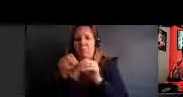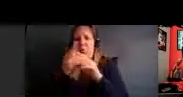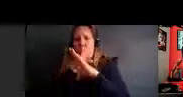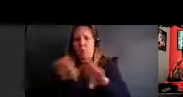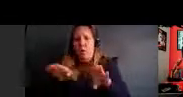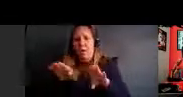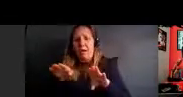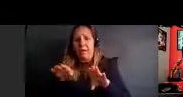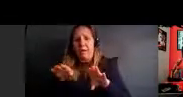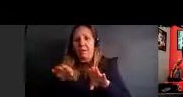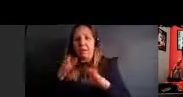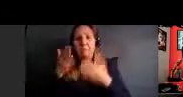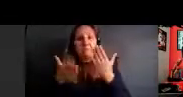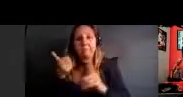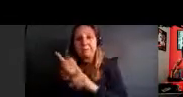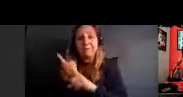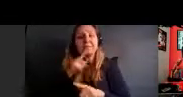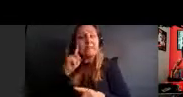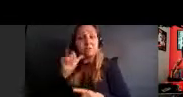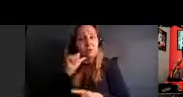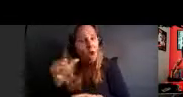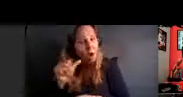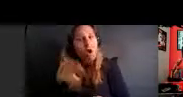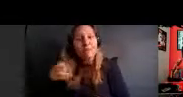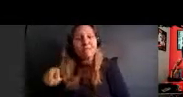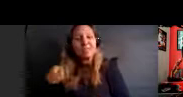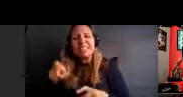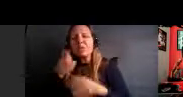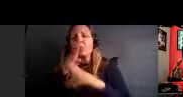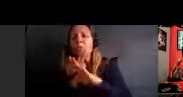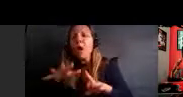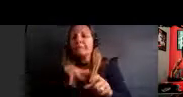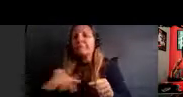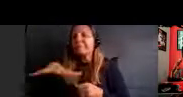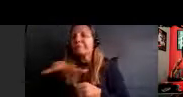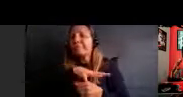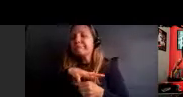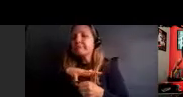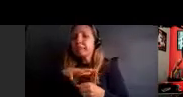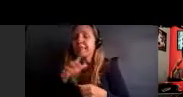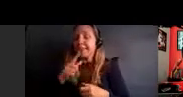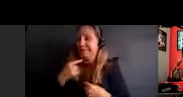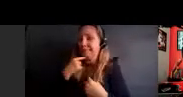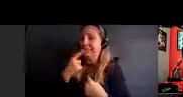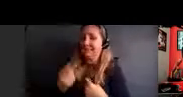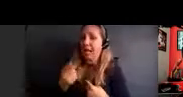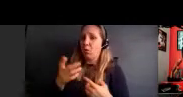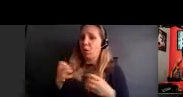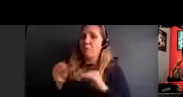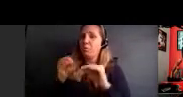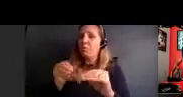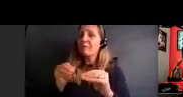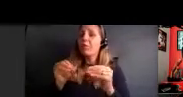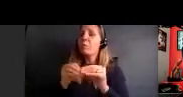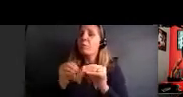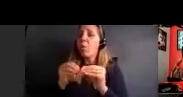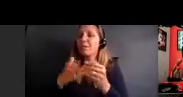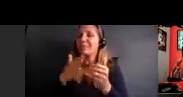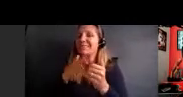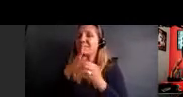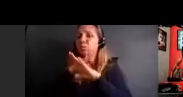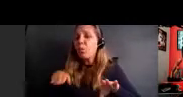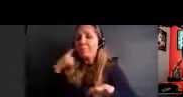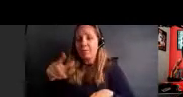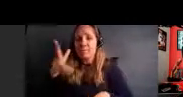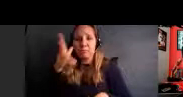example, they're not deaf, they're just hard of hearing, that you want to take them somewhere else where it's easier for them to understand you, right? If